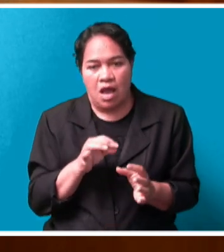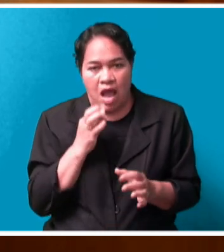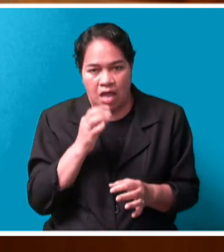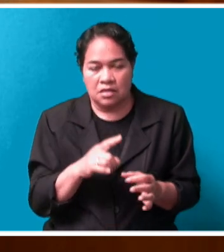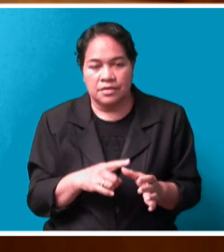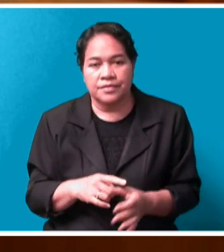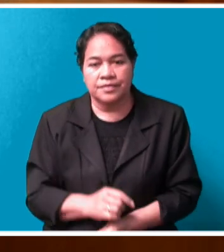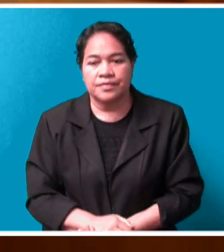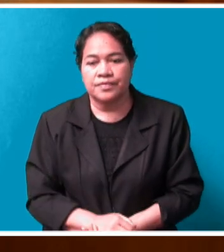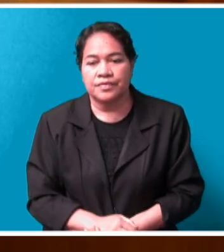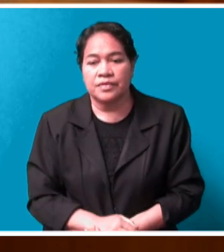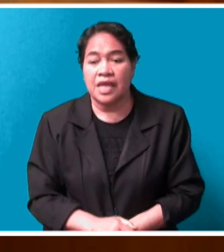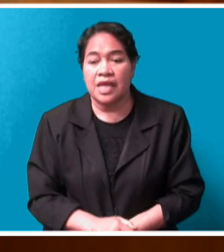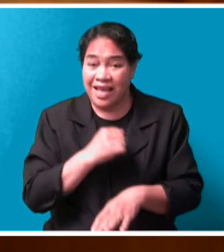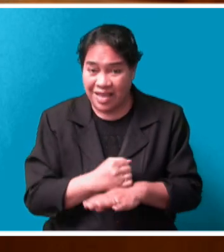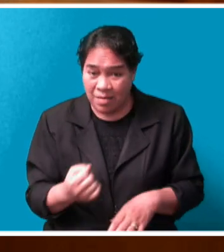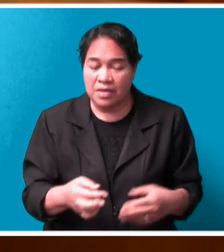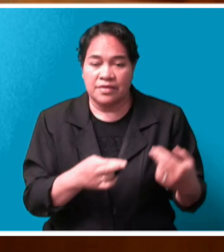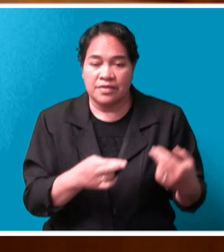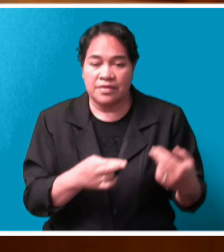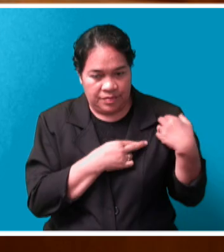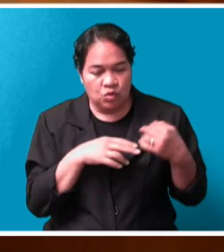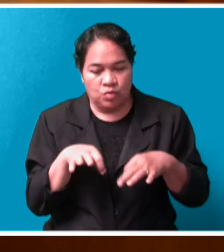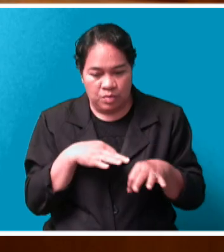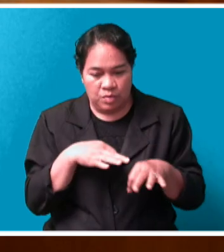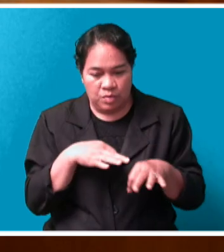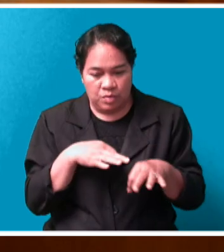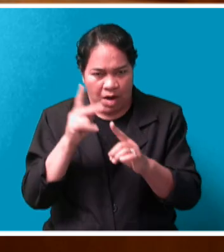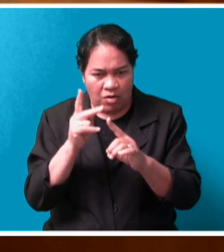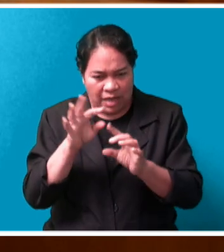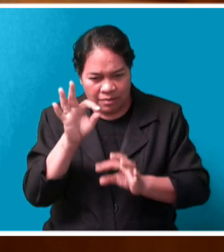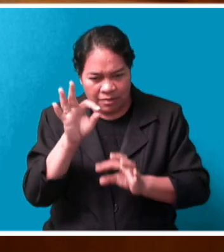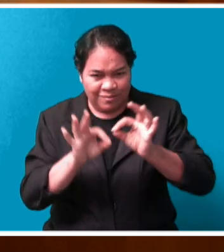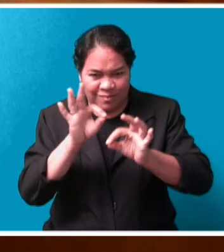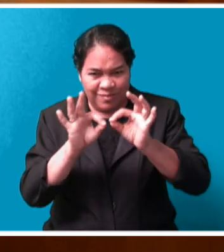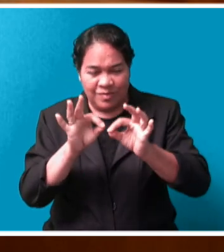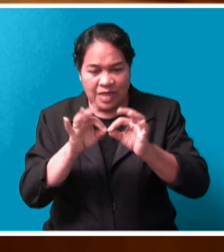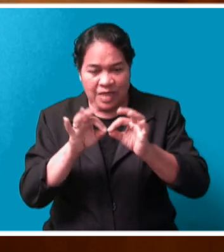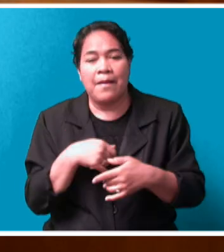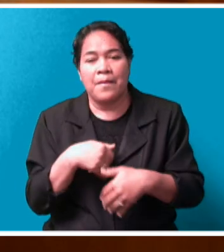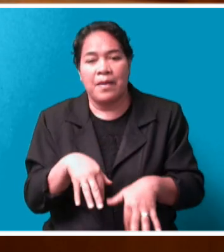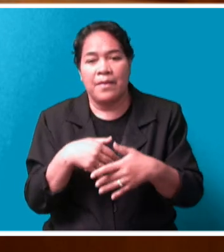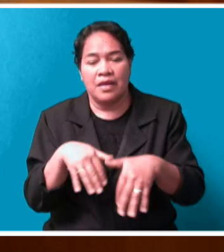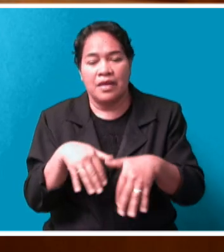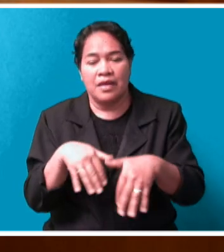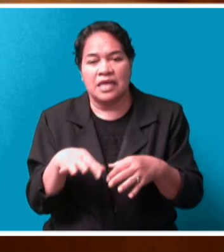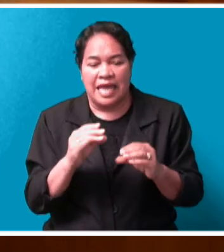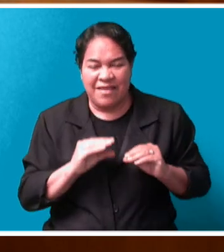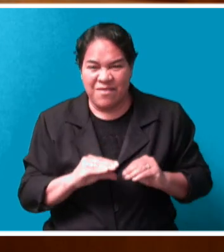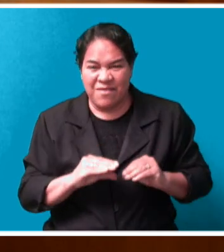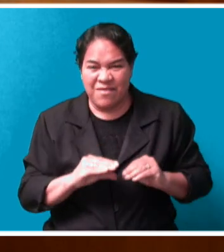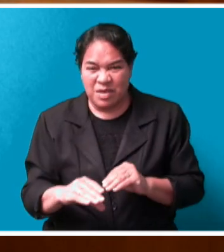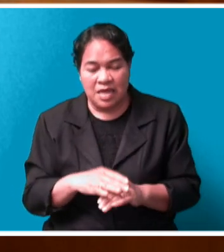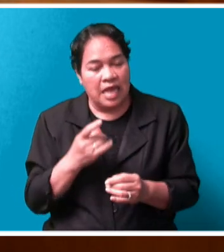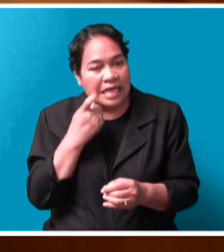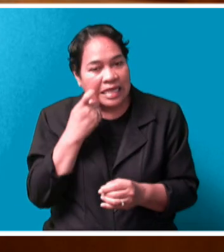The government has a responsibility to plan and prioritize public investment carefully. We must ensure